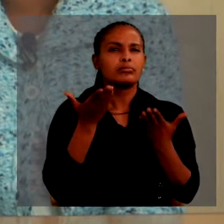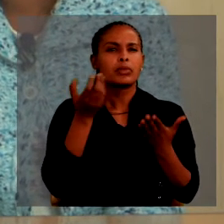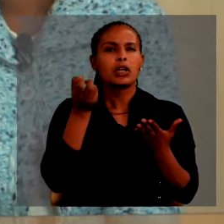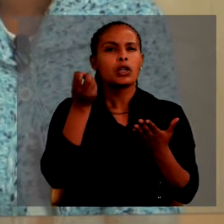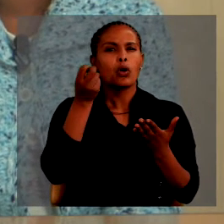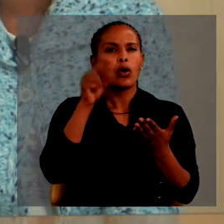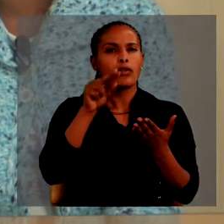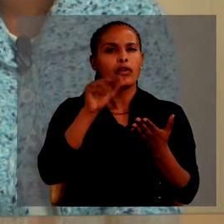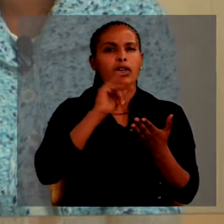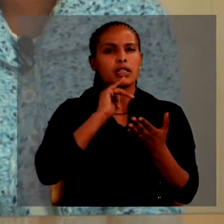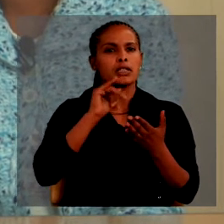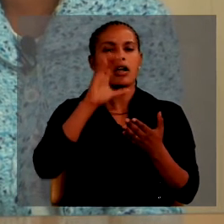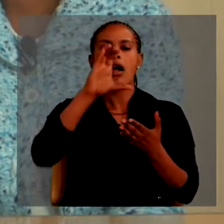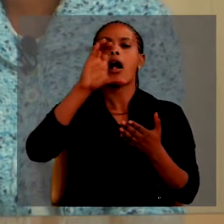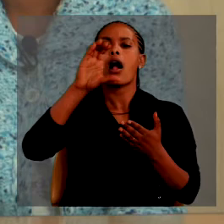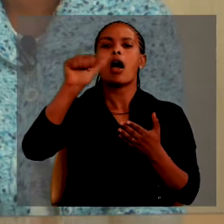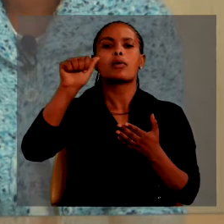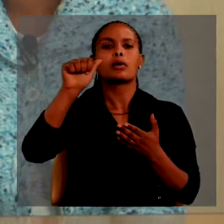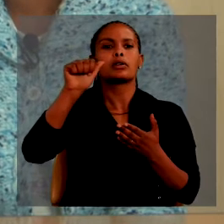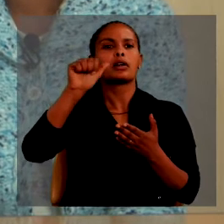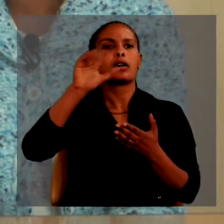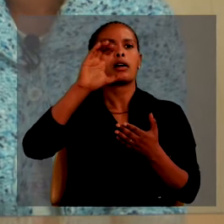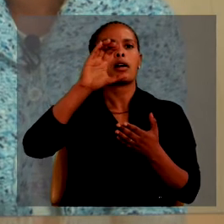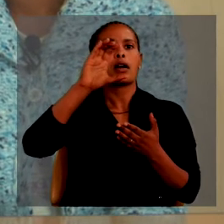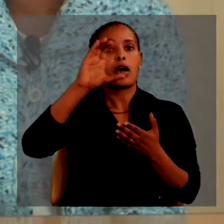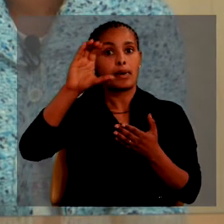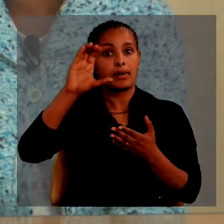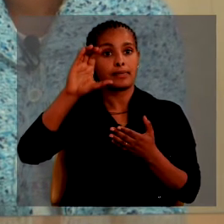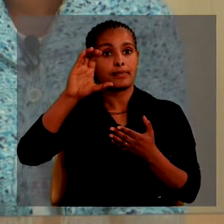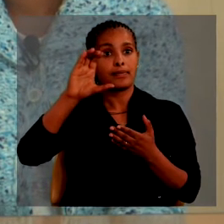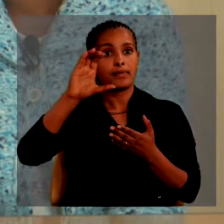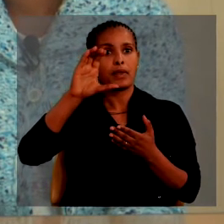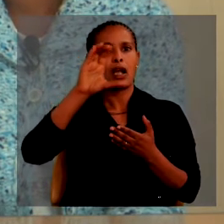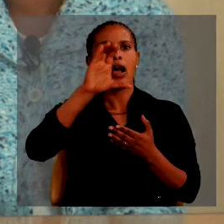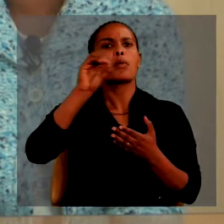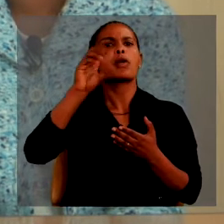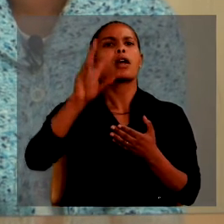12 is for carbon. I'm talking about carbon dioxide.